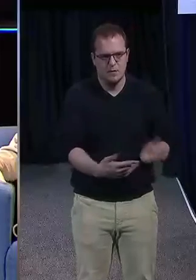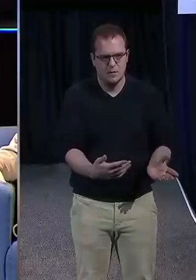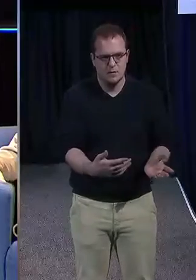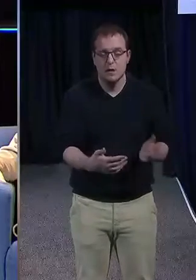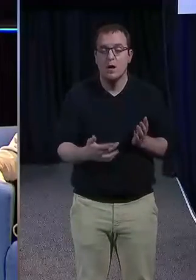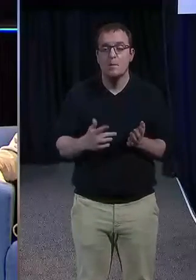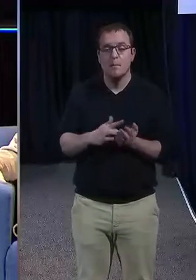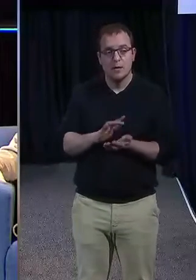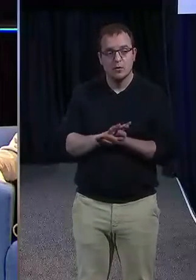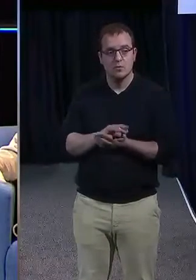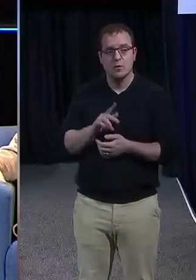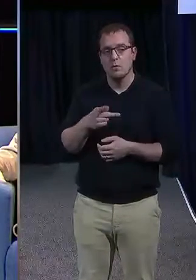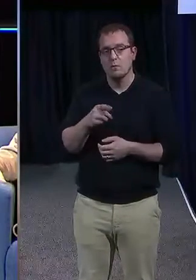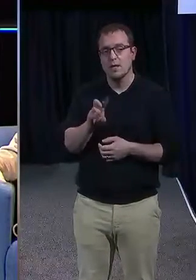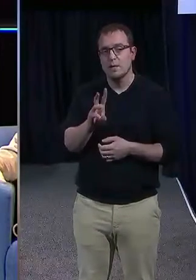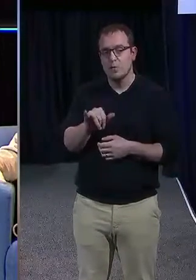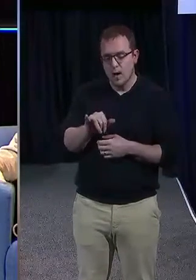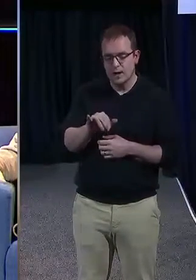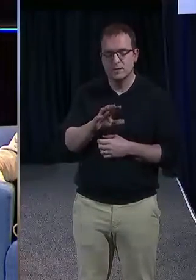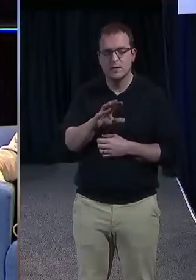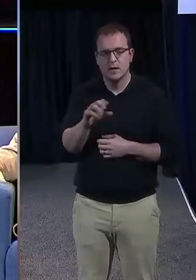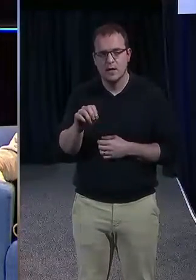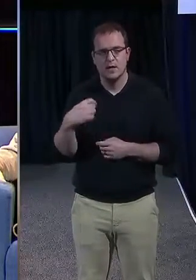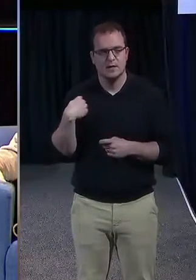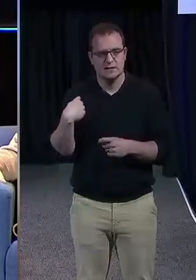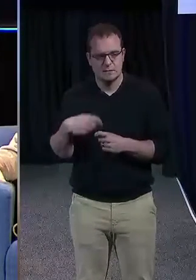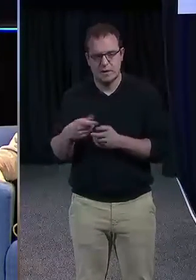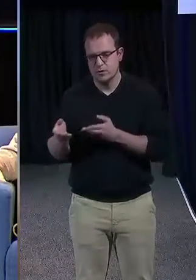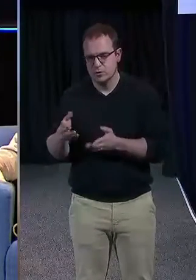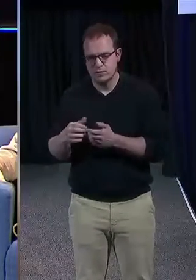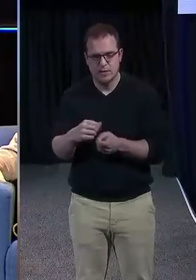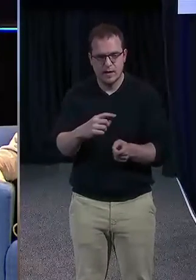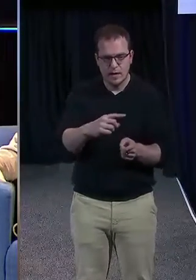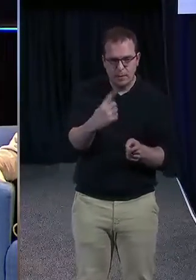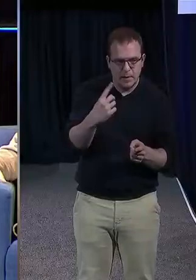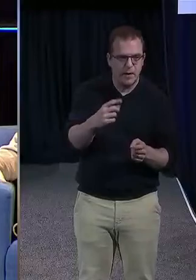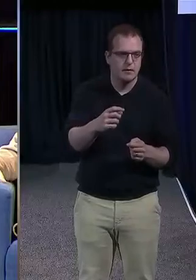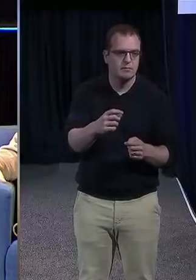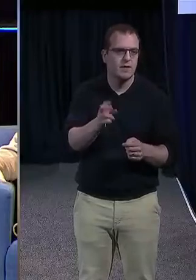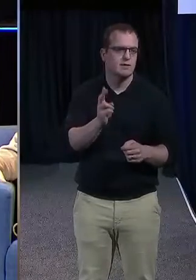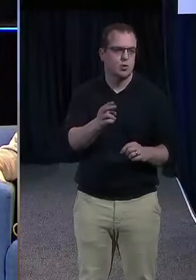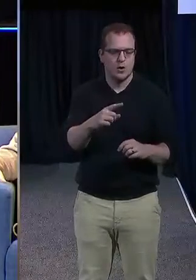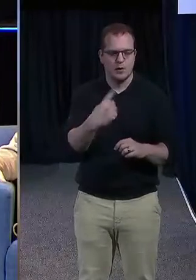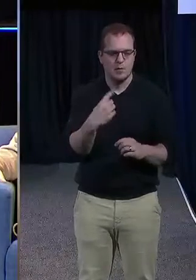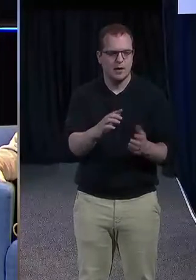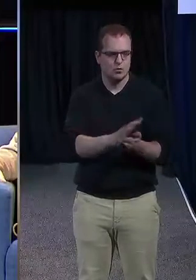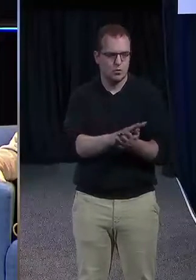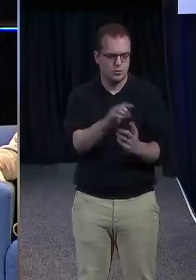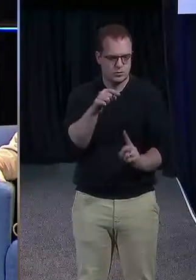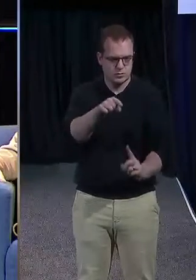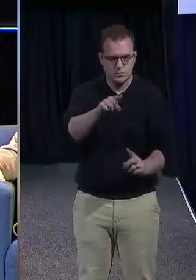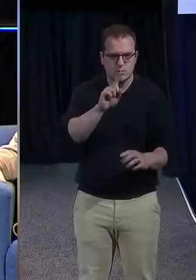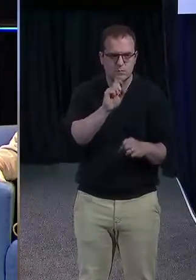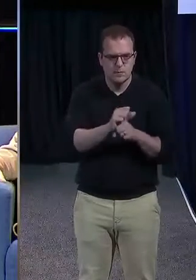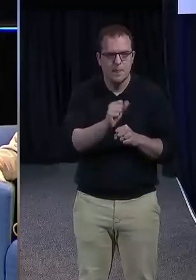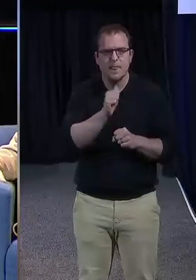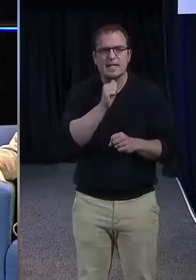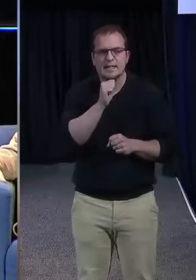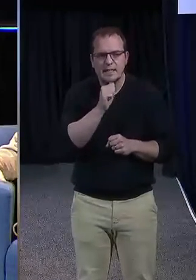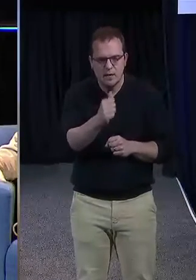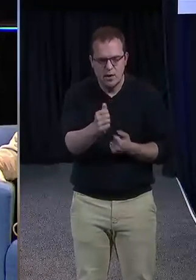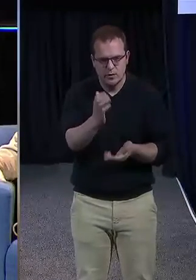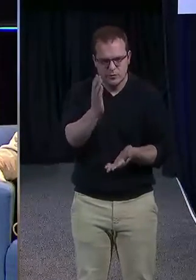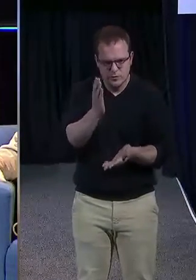schools, PWIs, as well as Hispanic serving in historically Black schools, did not